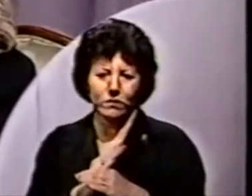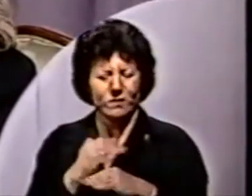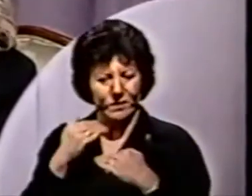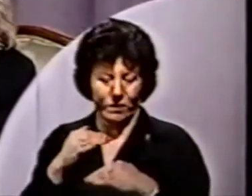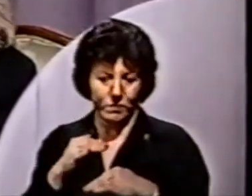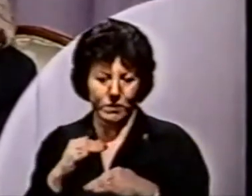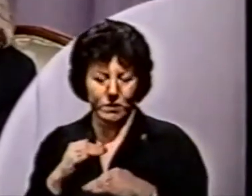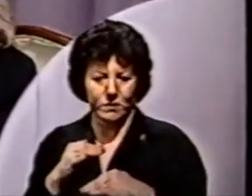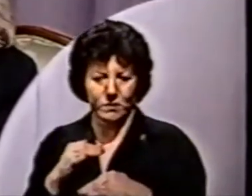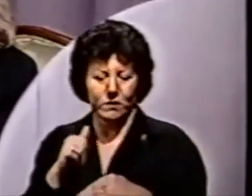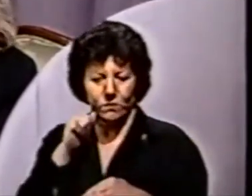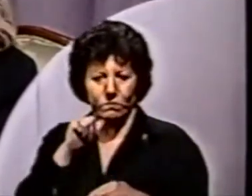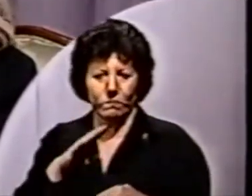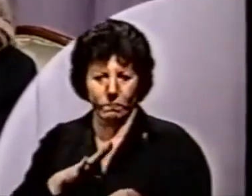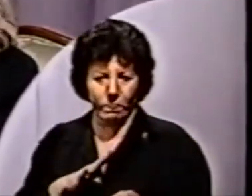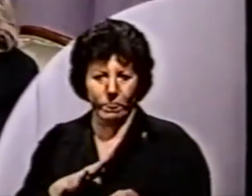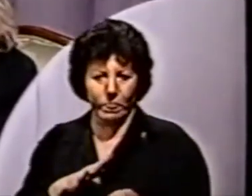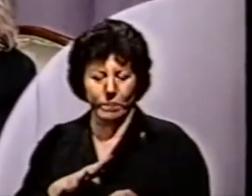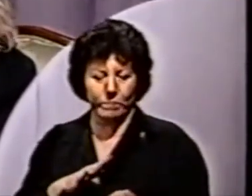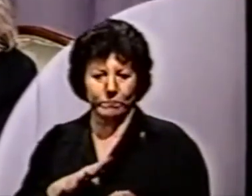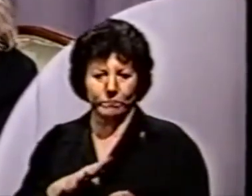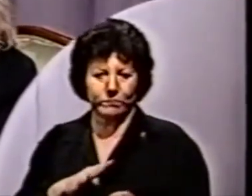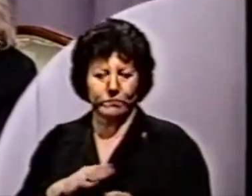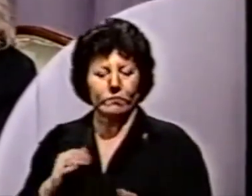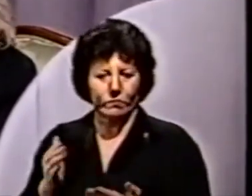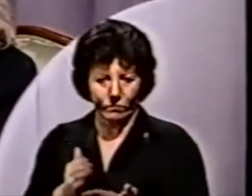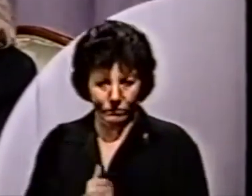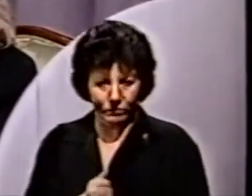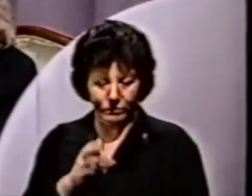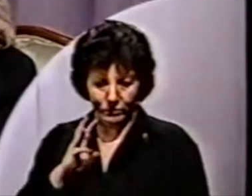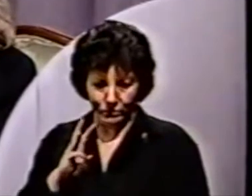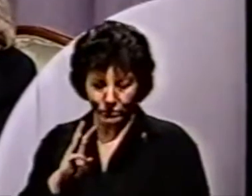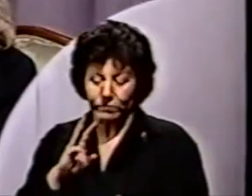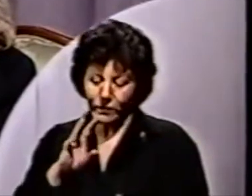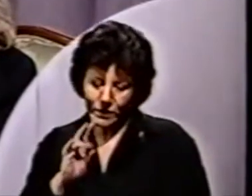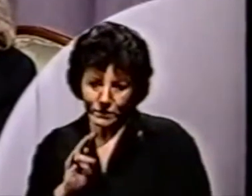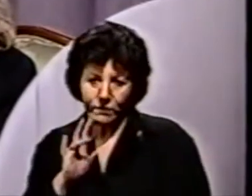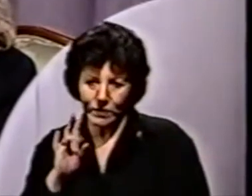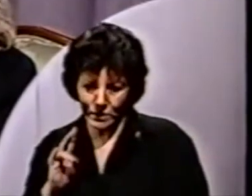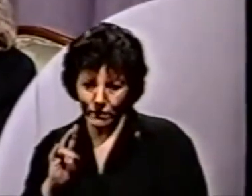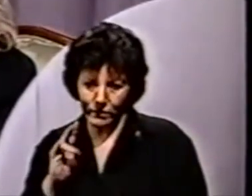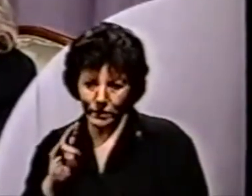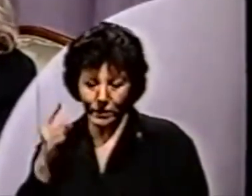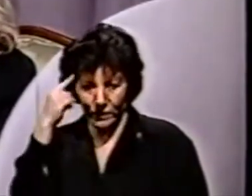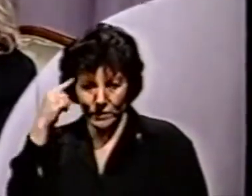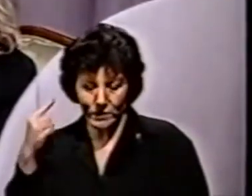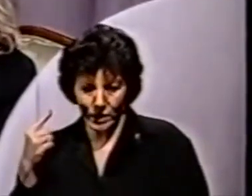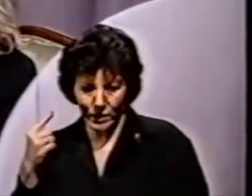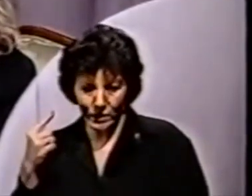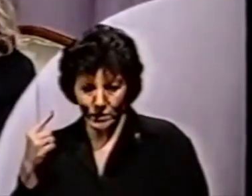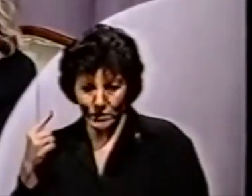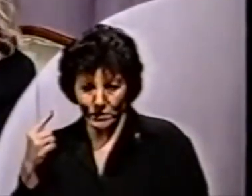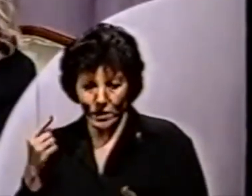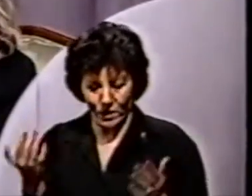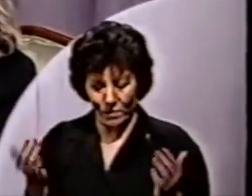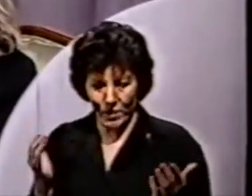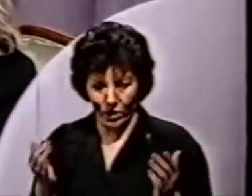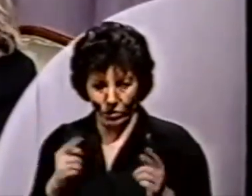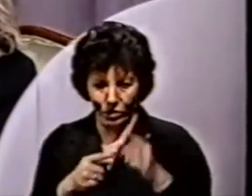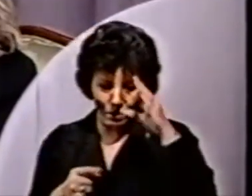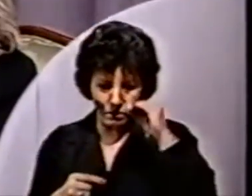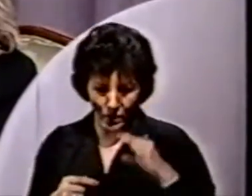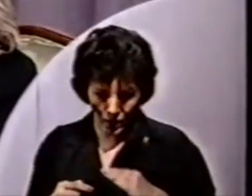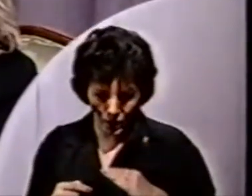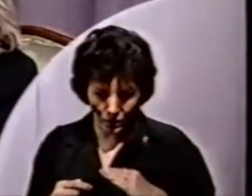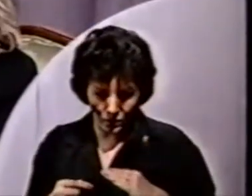earn 70-some cents to the dollar for the average man. And that means that women who are either at risk or